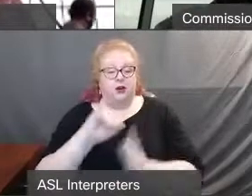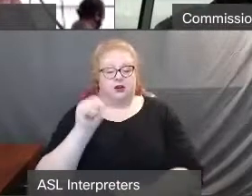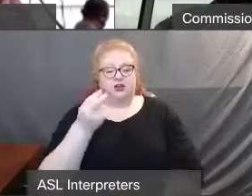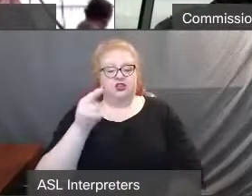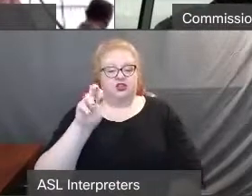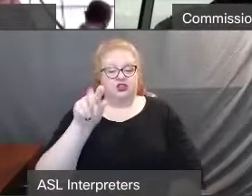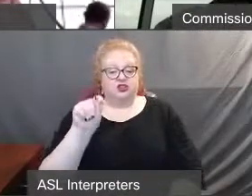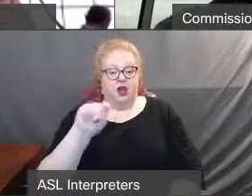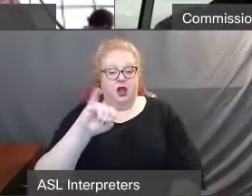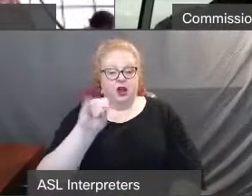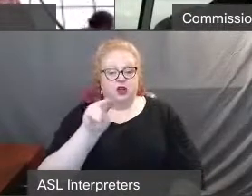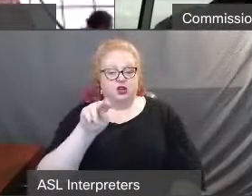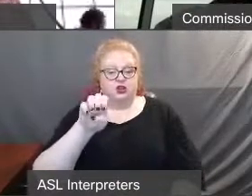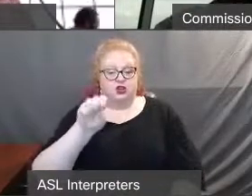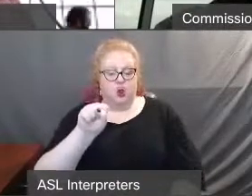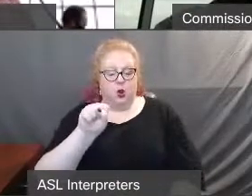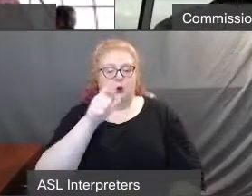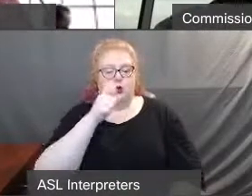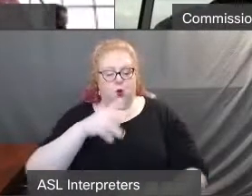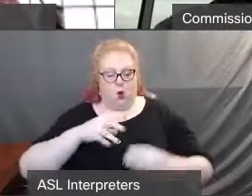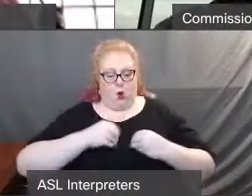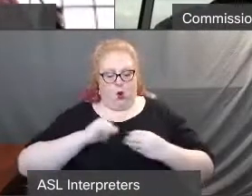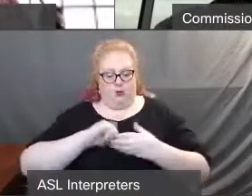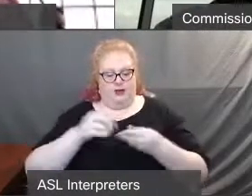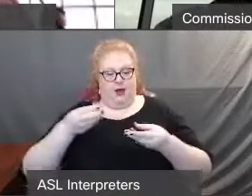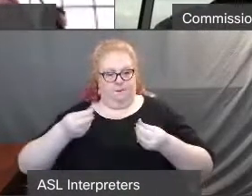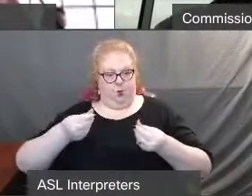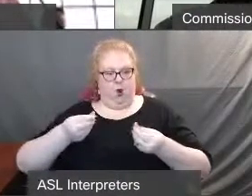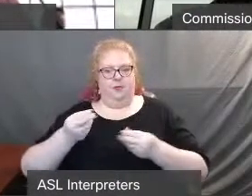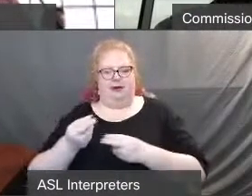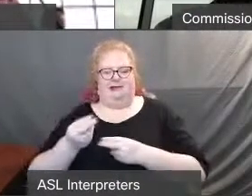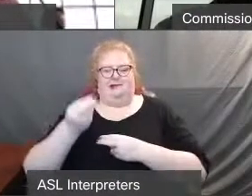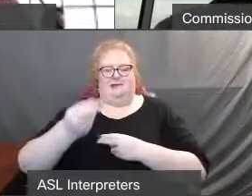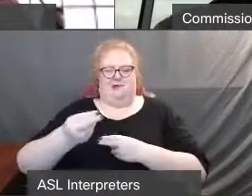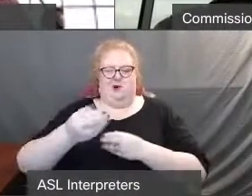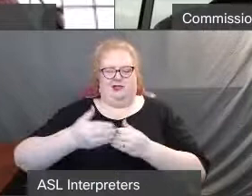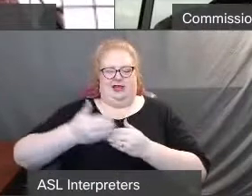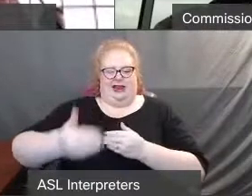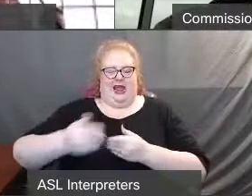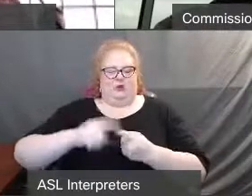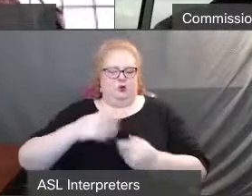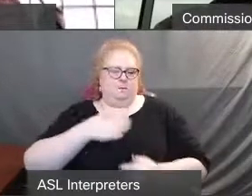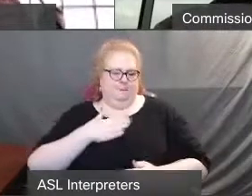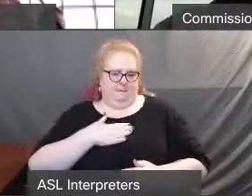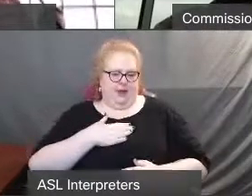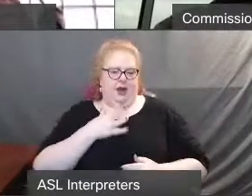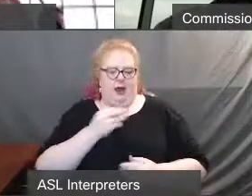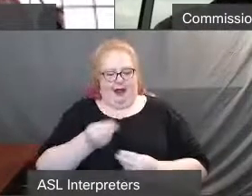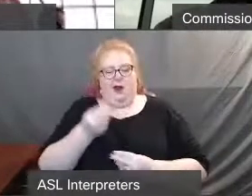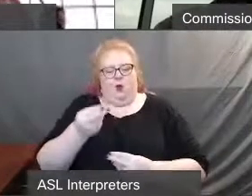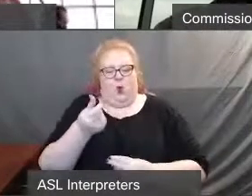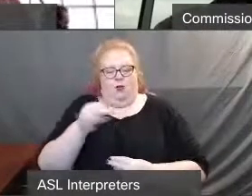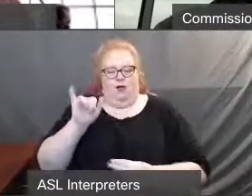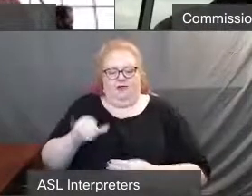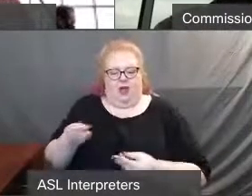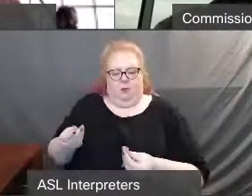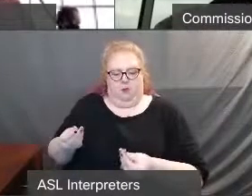who also owns the property immediately north, next door to mine in the north of the applicant's property. I'm